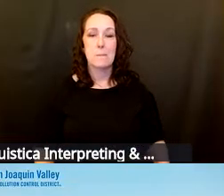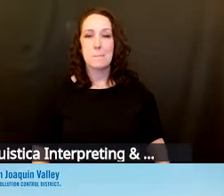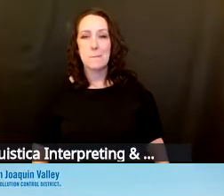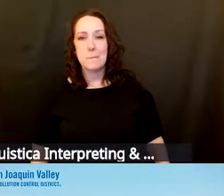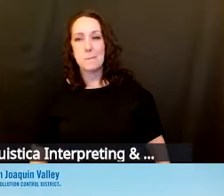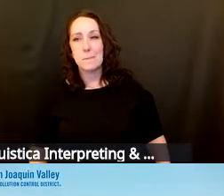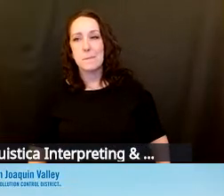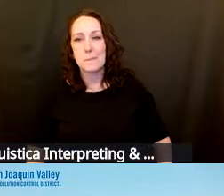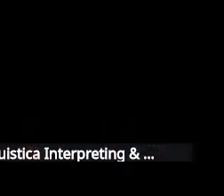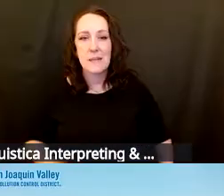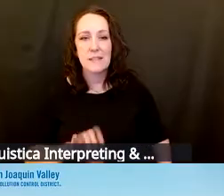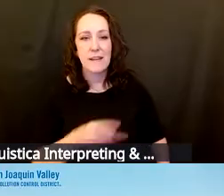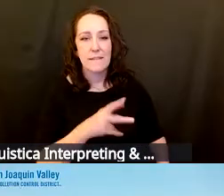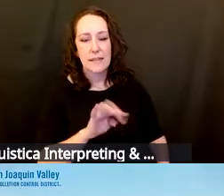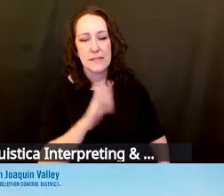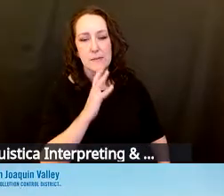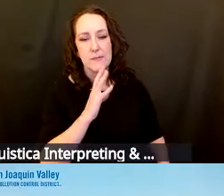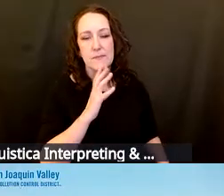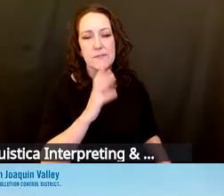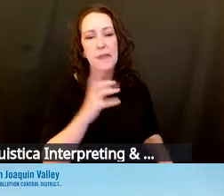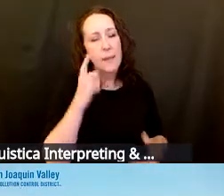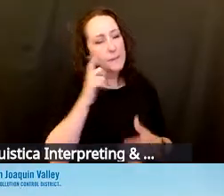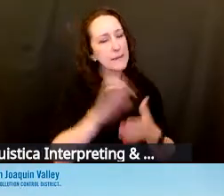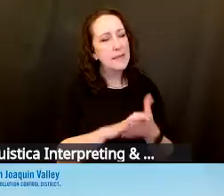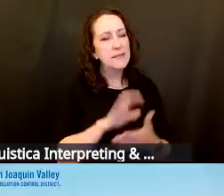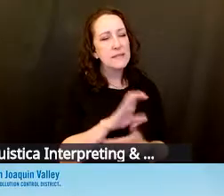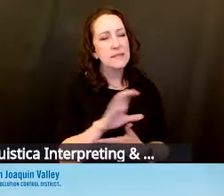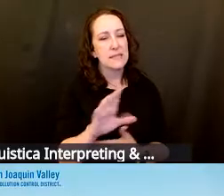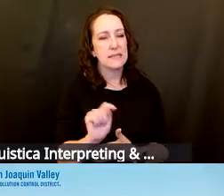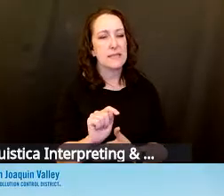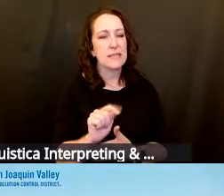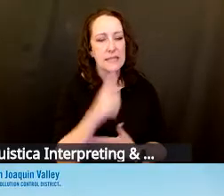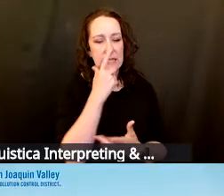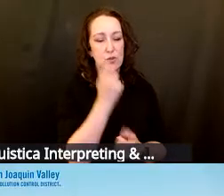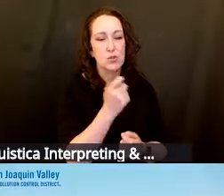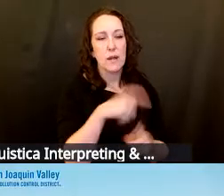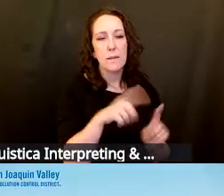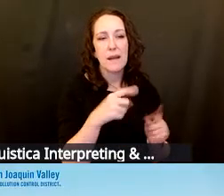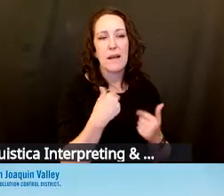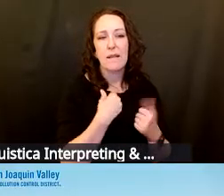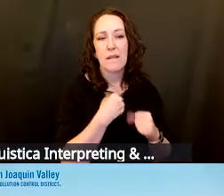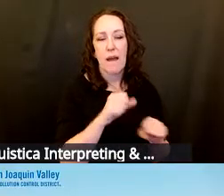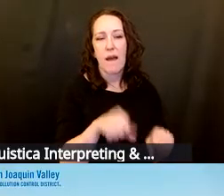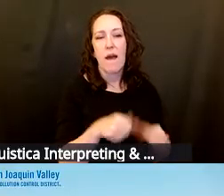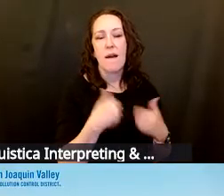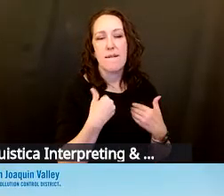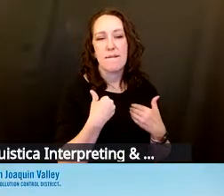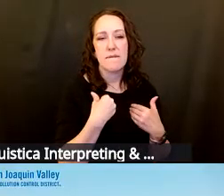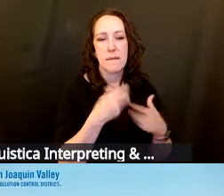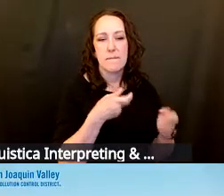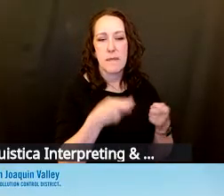This is Stephanie. I do believe CCT has been interested, but I can have the